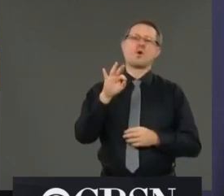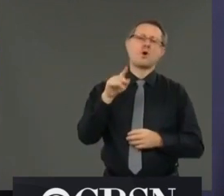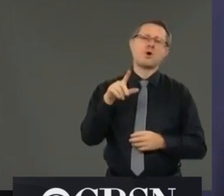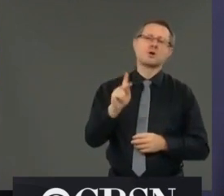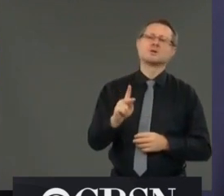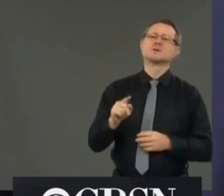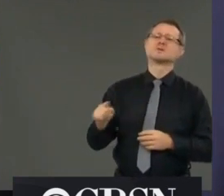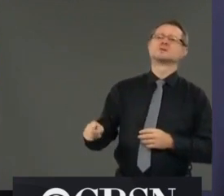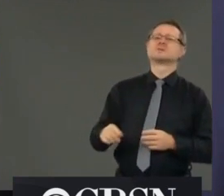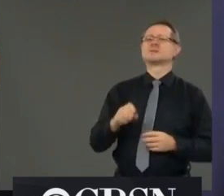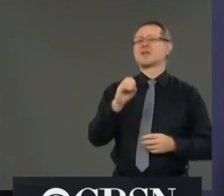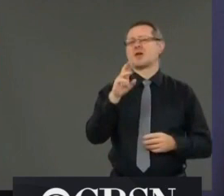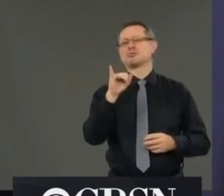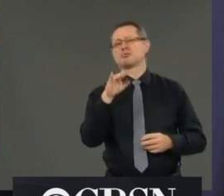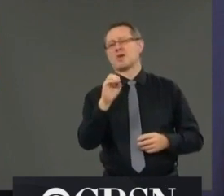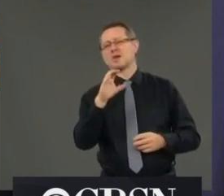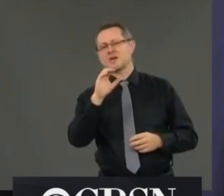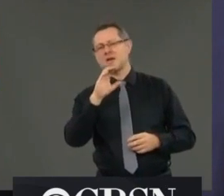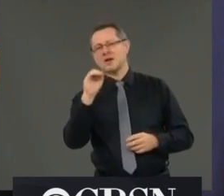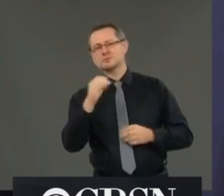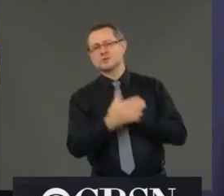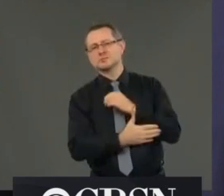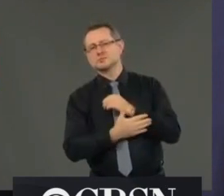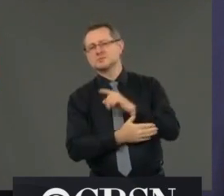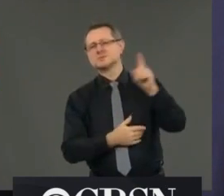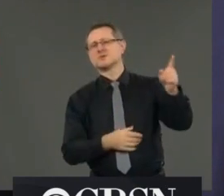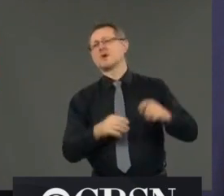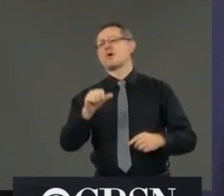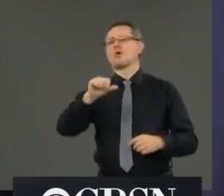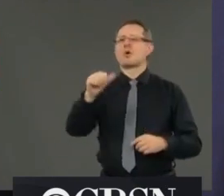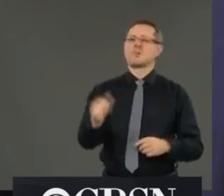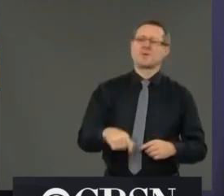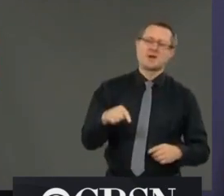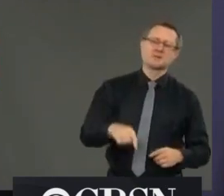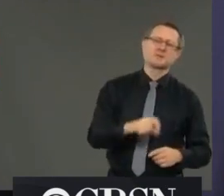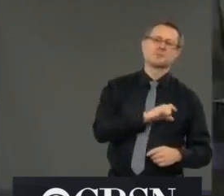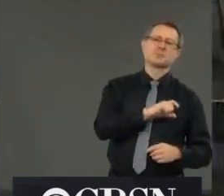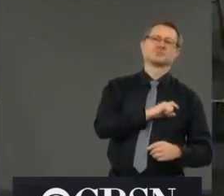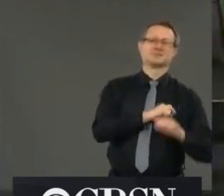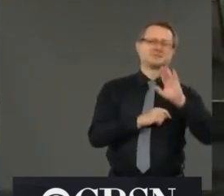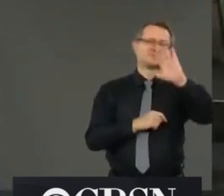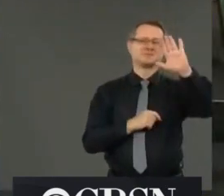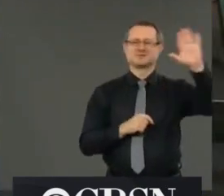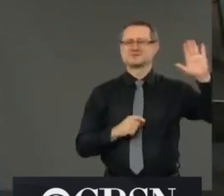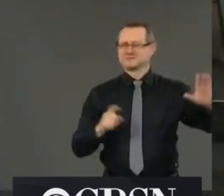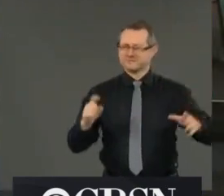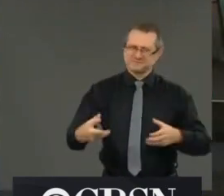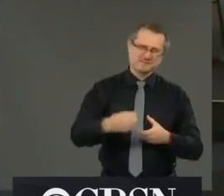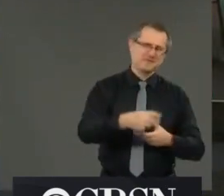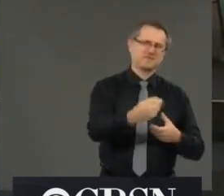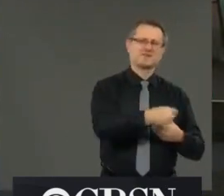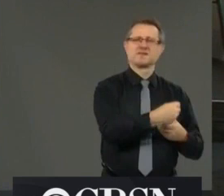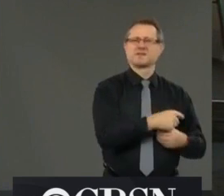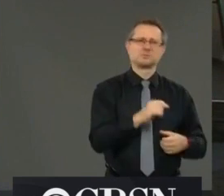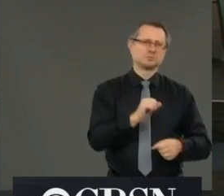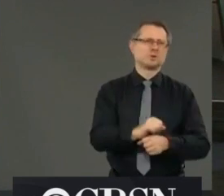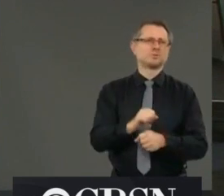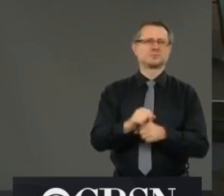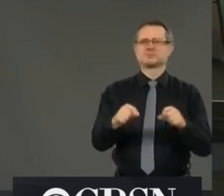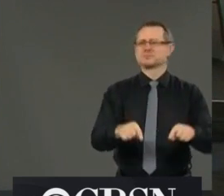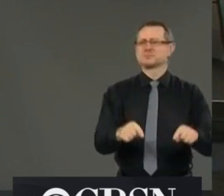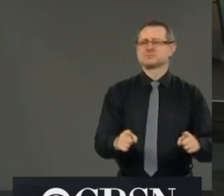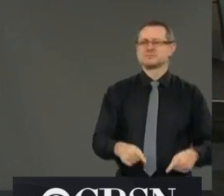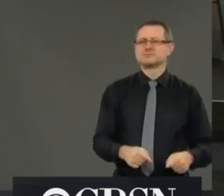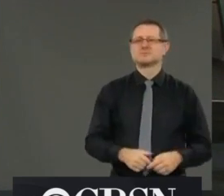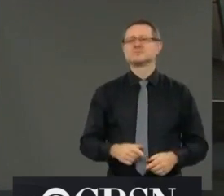Albany Police to do their job. Yes, go ahead. Regarding the new, thank you,